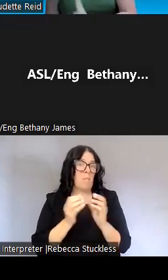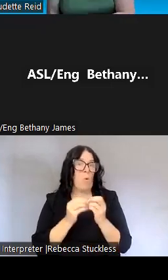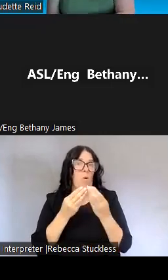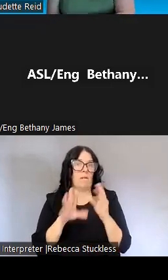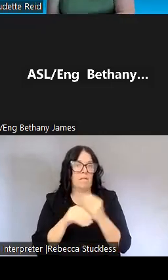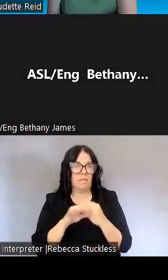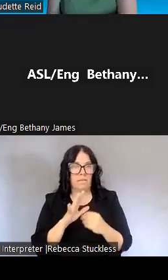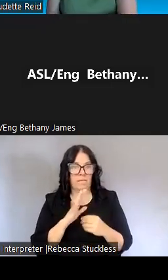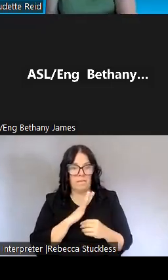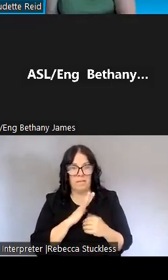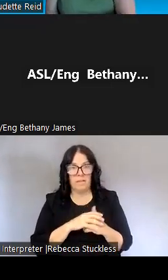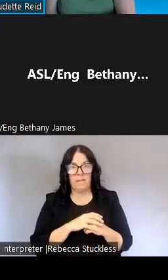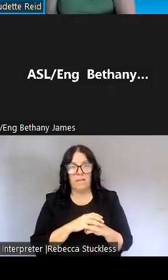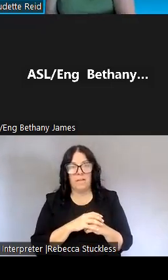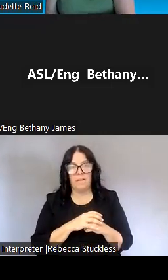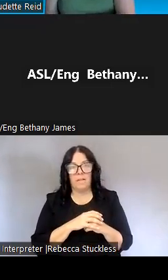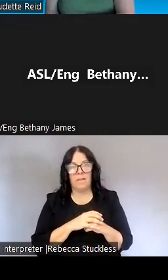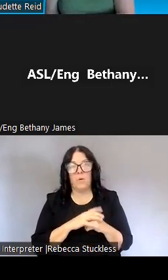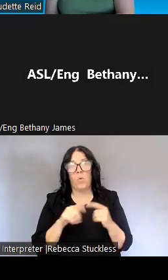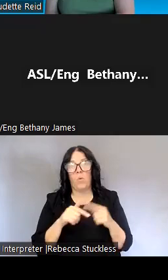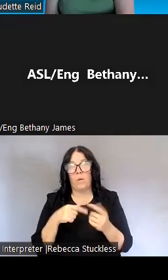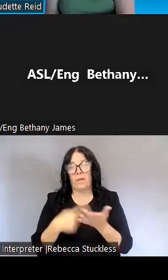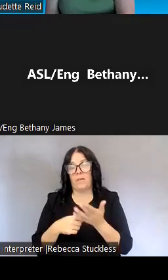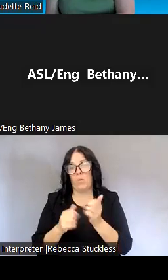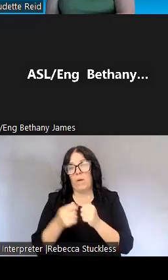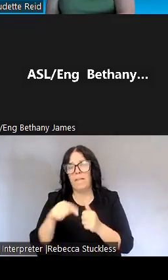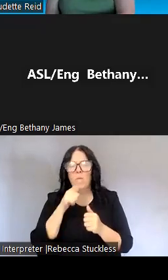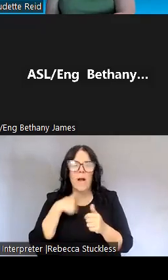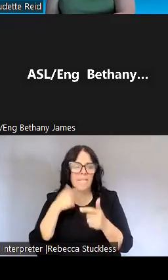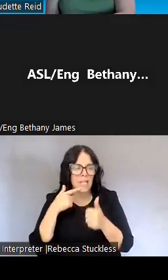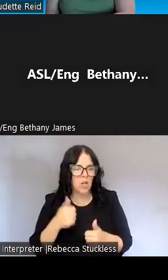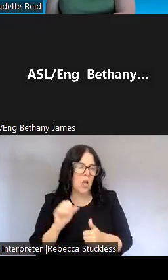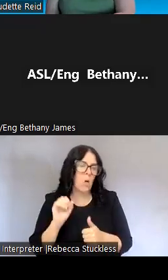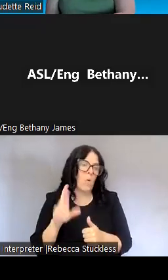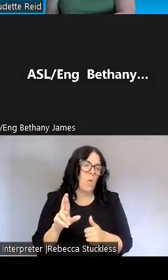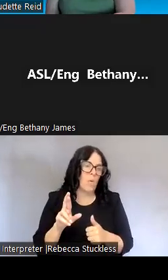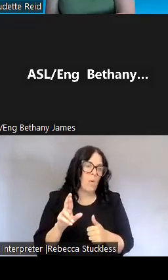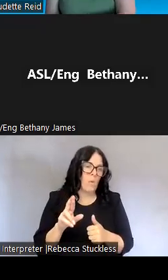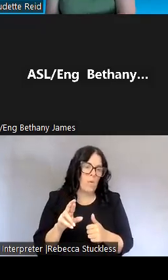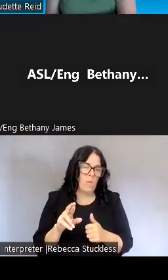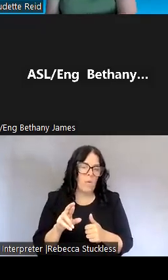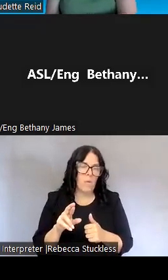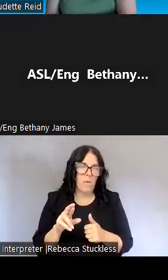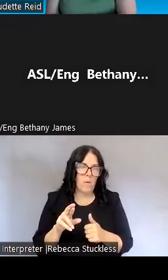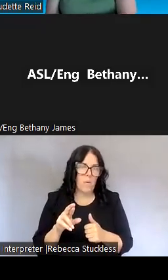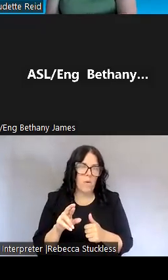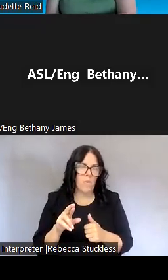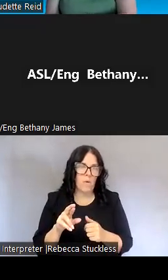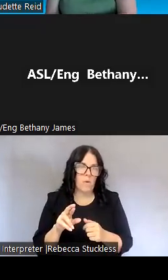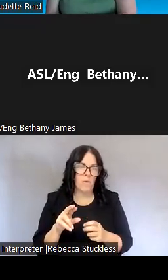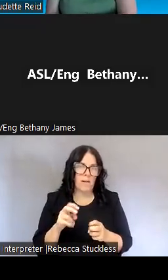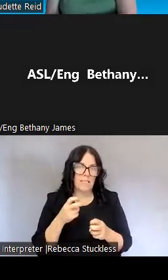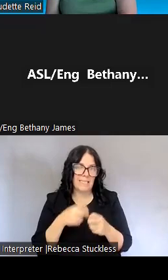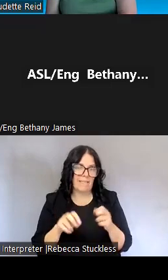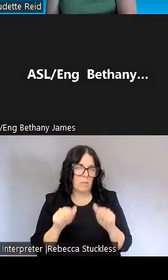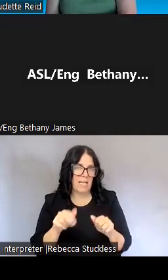When we're working with people who have hearing loss or have difficulty being able to hear